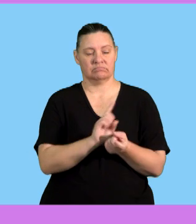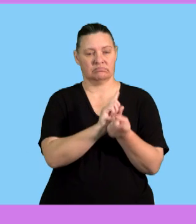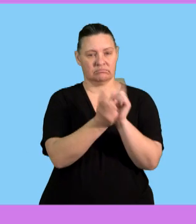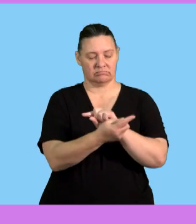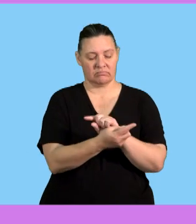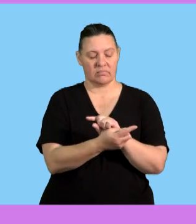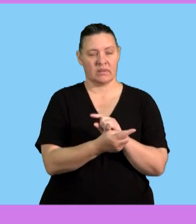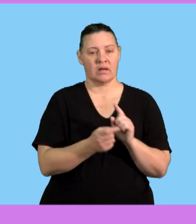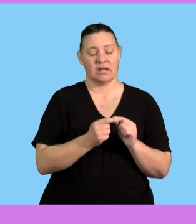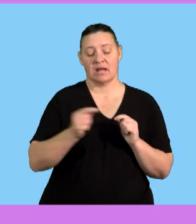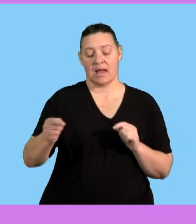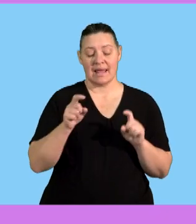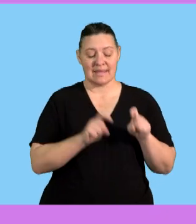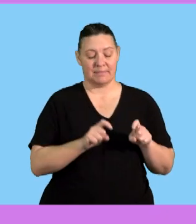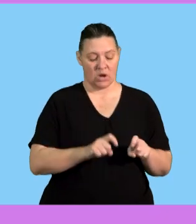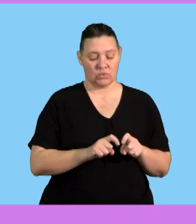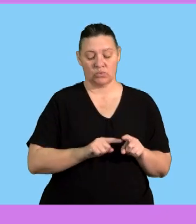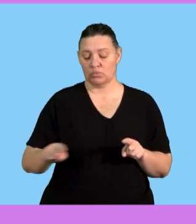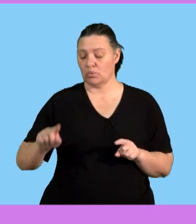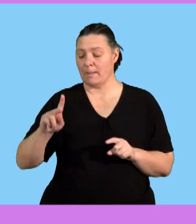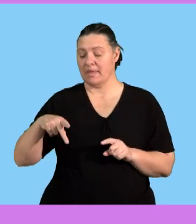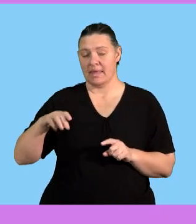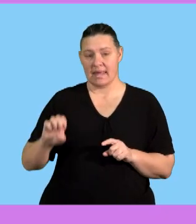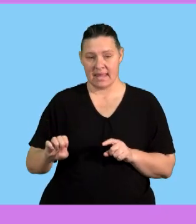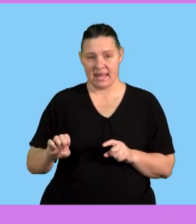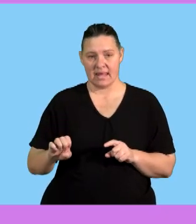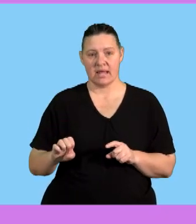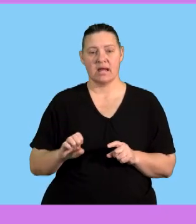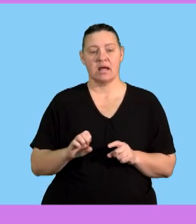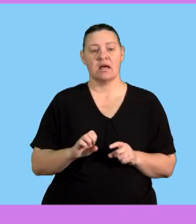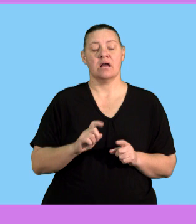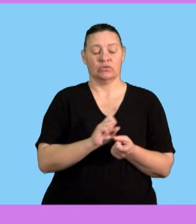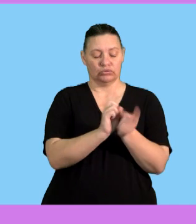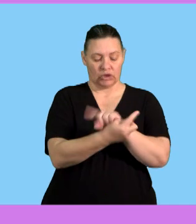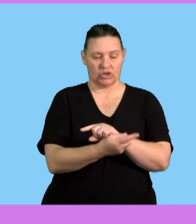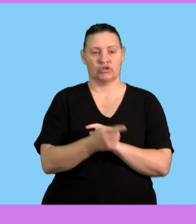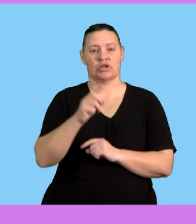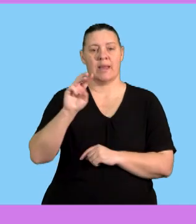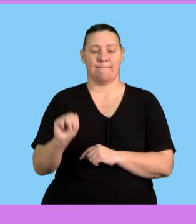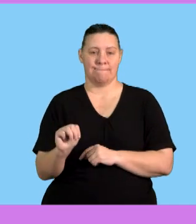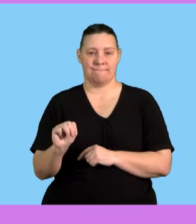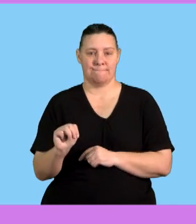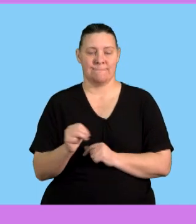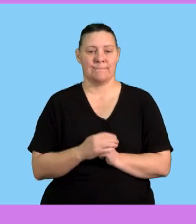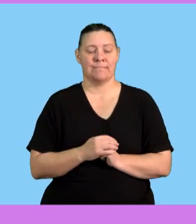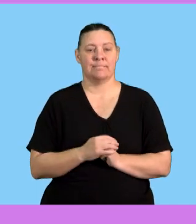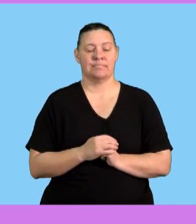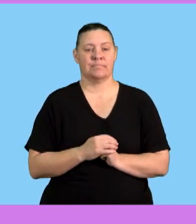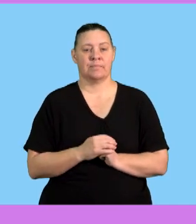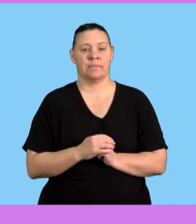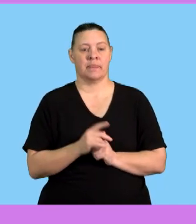Convert the distance from Cape Town to Port Elizabeth in meters. Now let us go to our